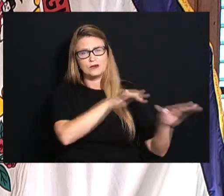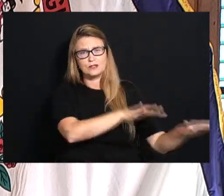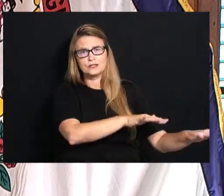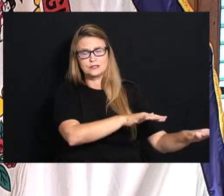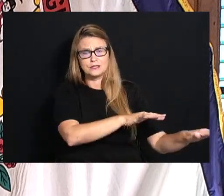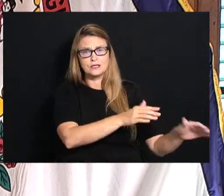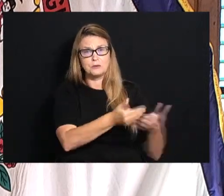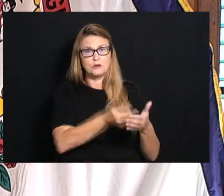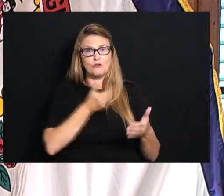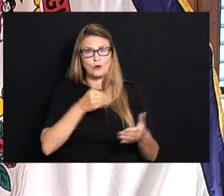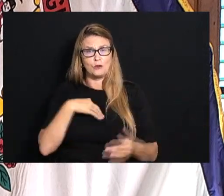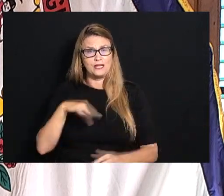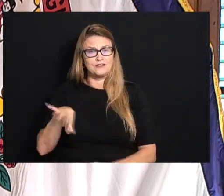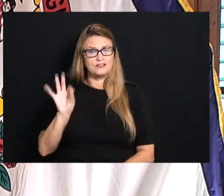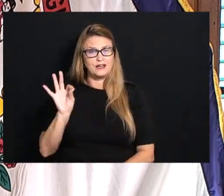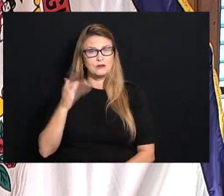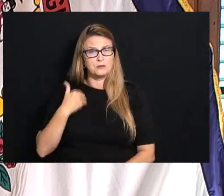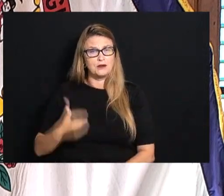before we found her.